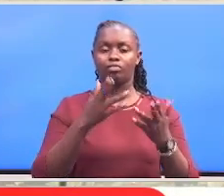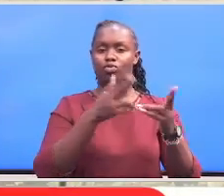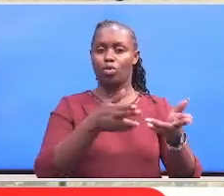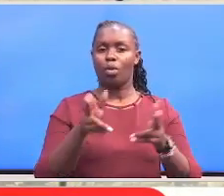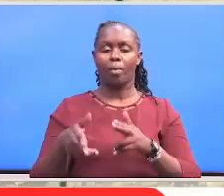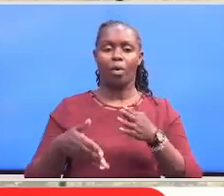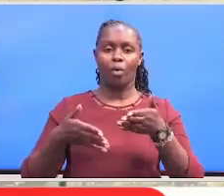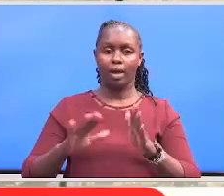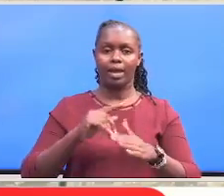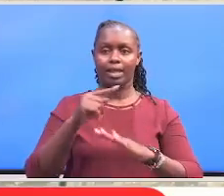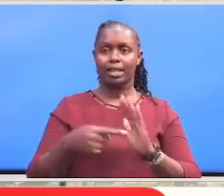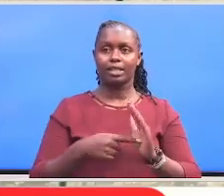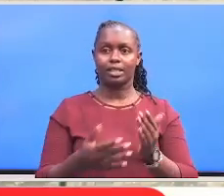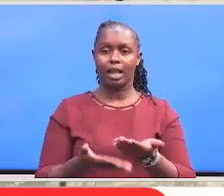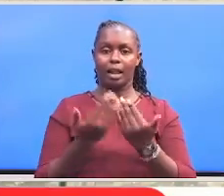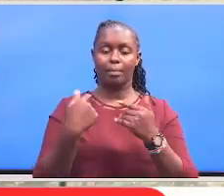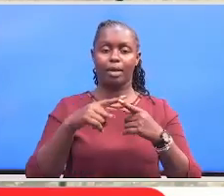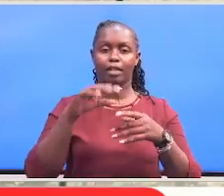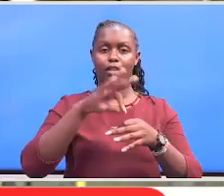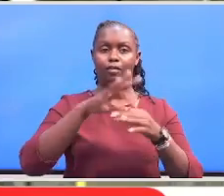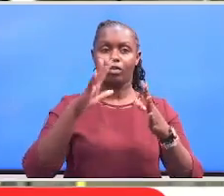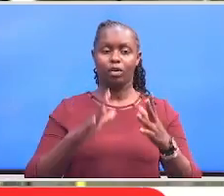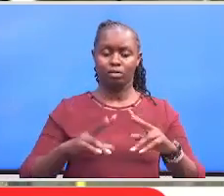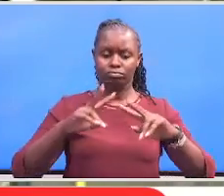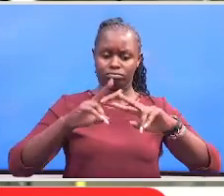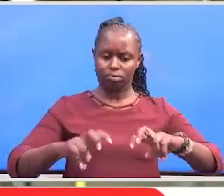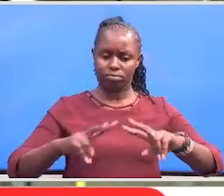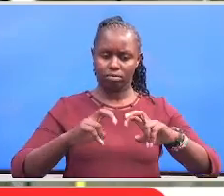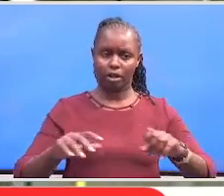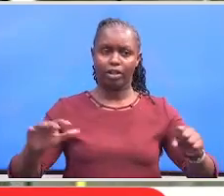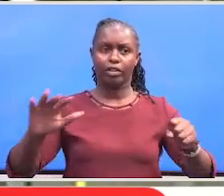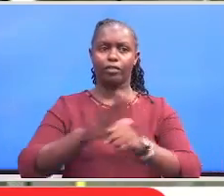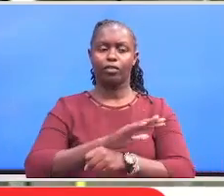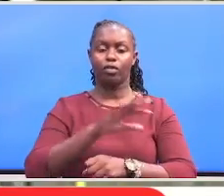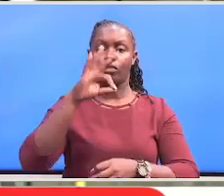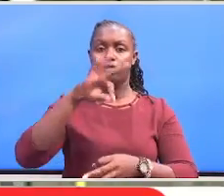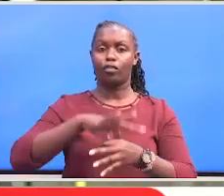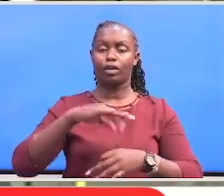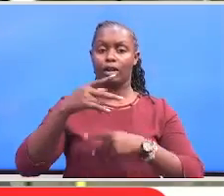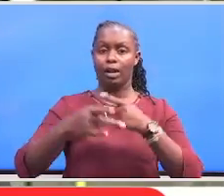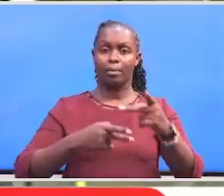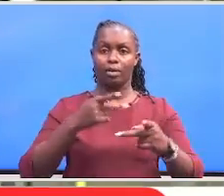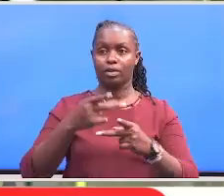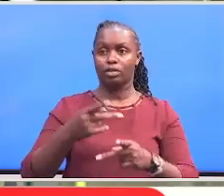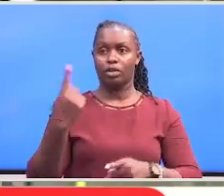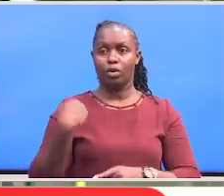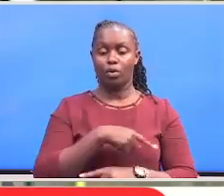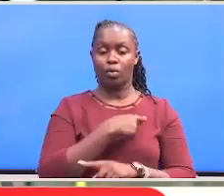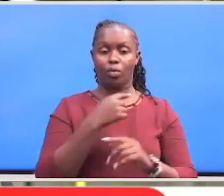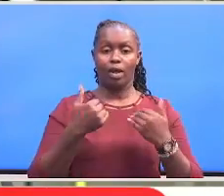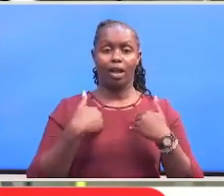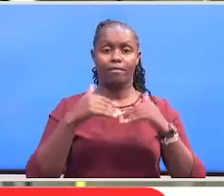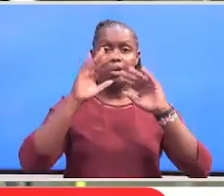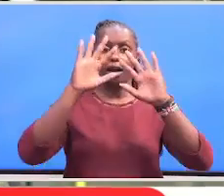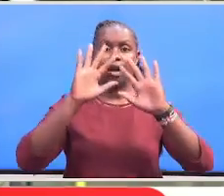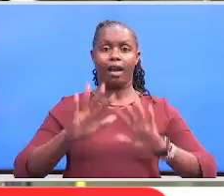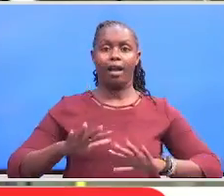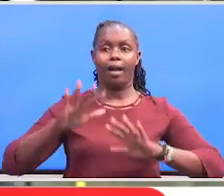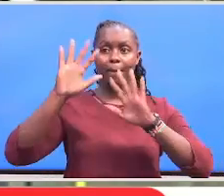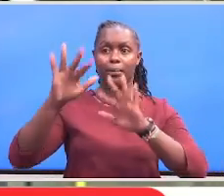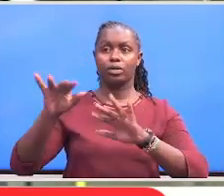the voter to track the entire voting process. Kutakuwa na campaigns hapo, kutakuwa